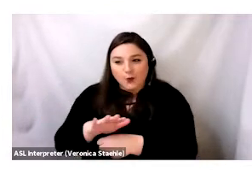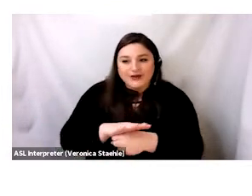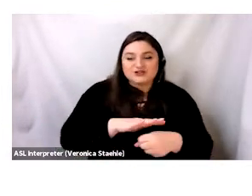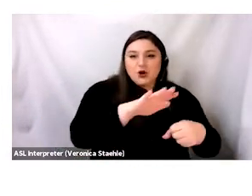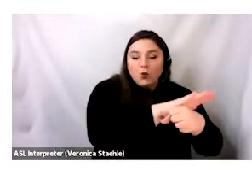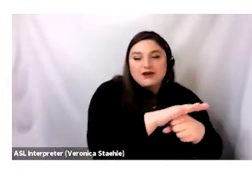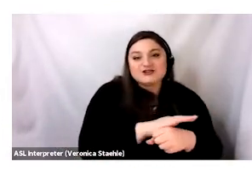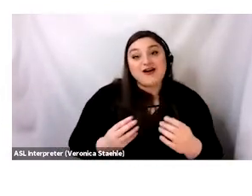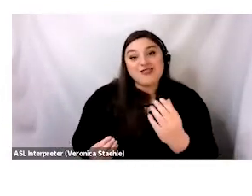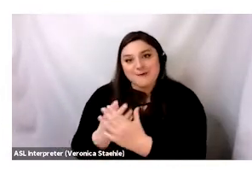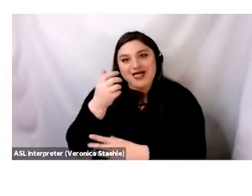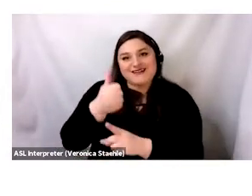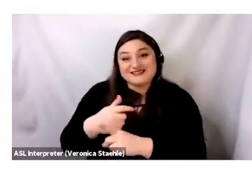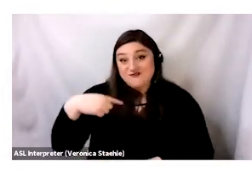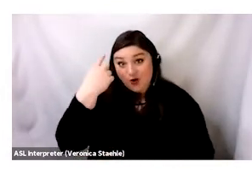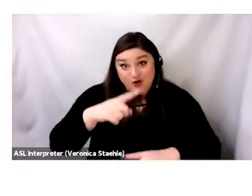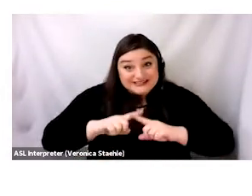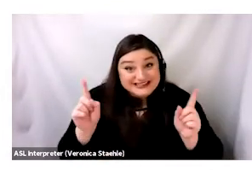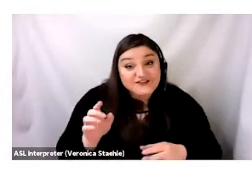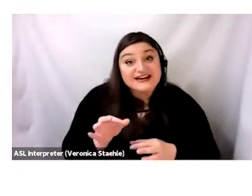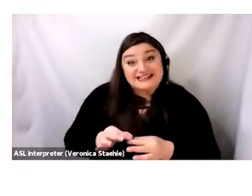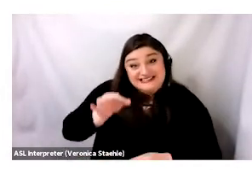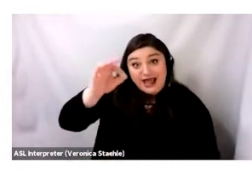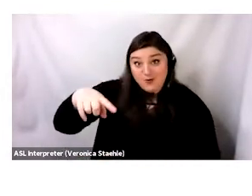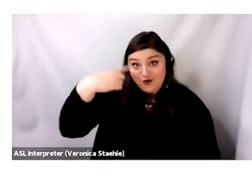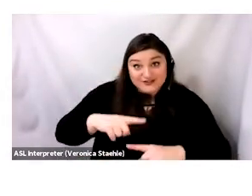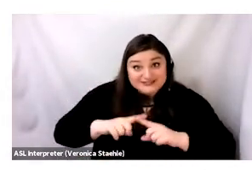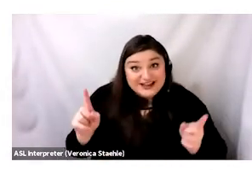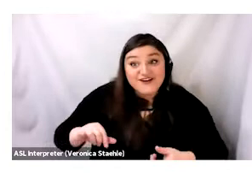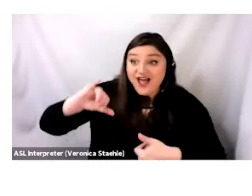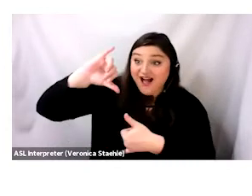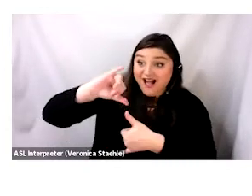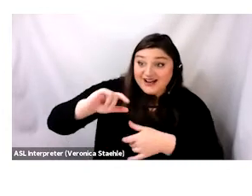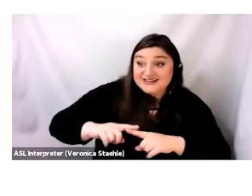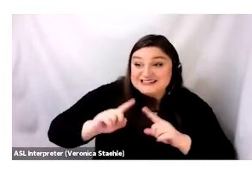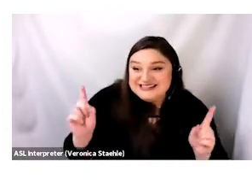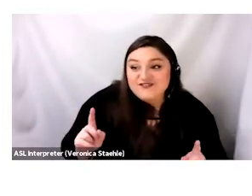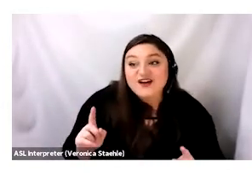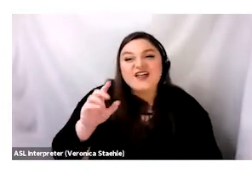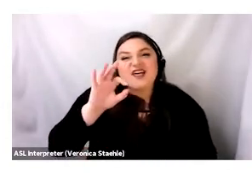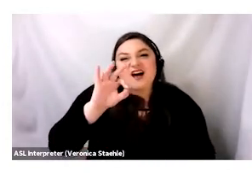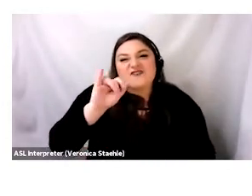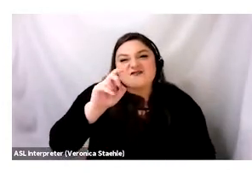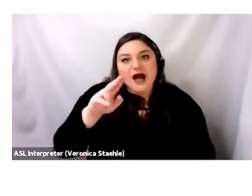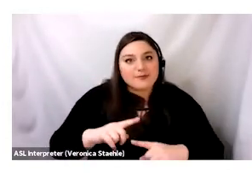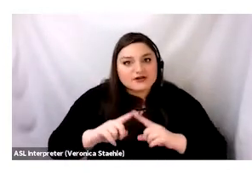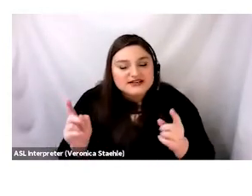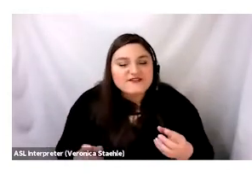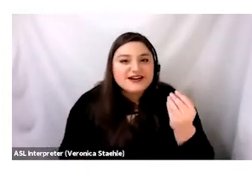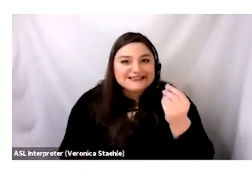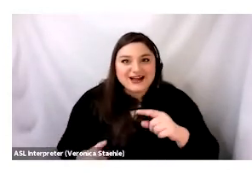because they were only cultivating it for their specific region, the plant looked different. The stems were different heights, different